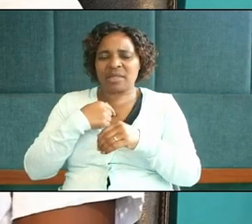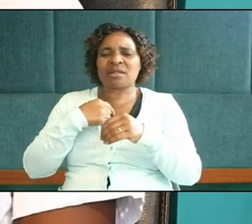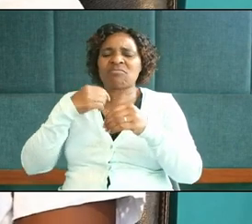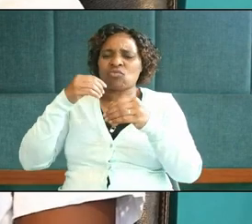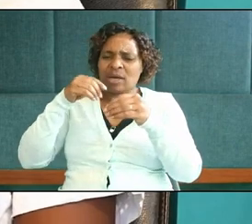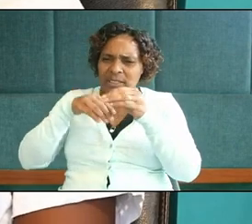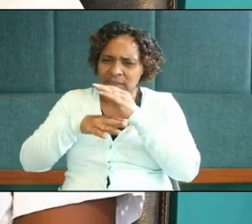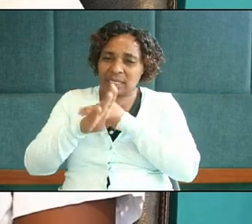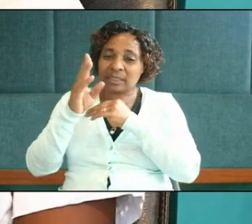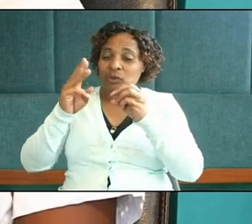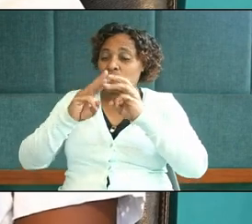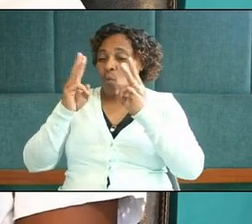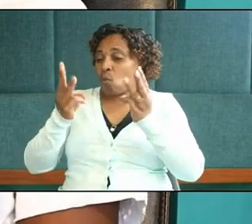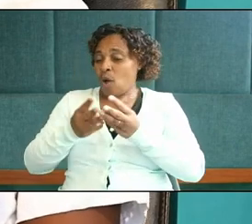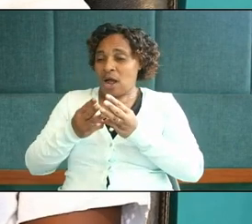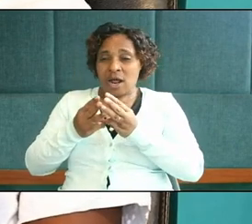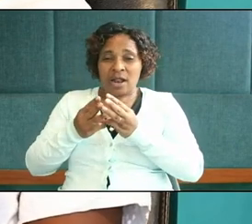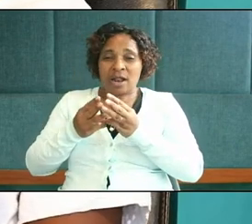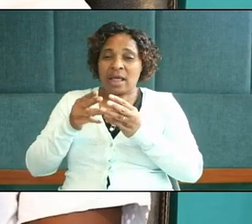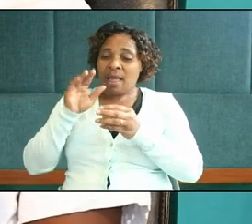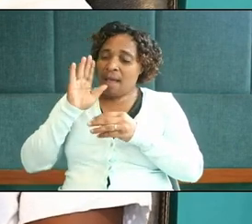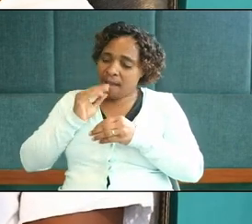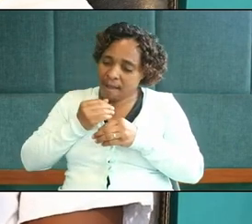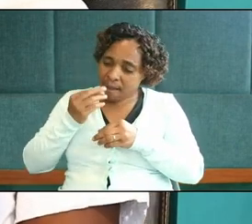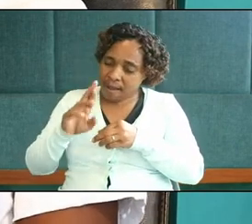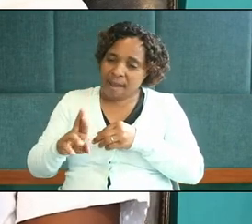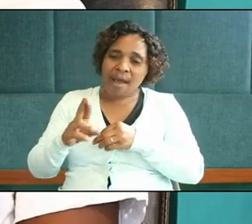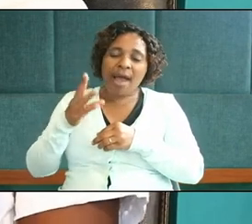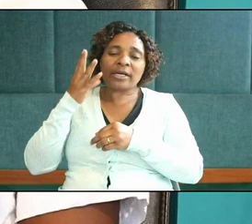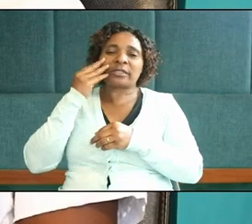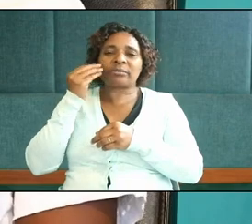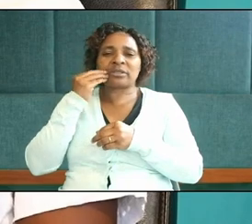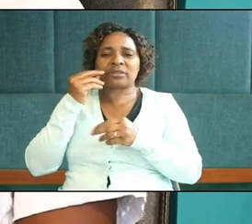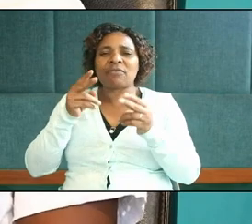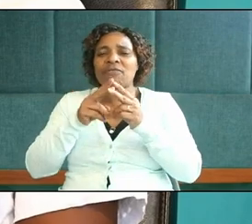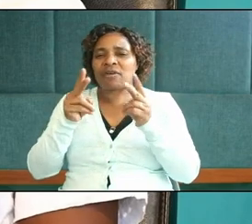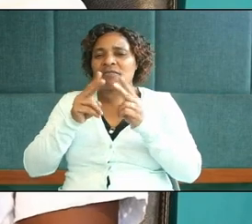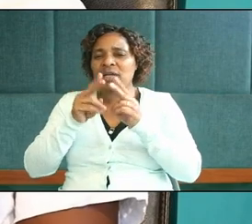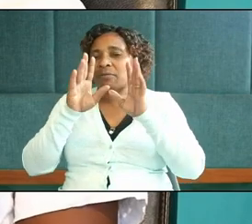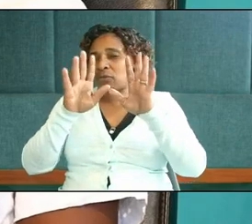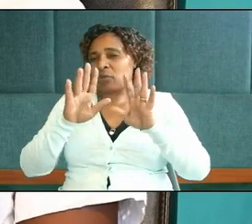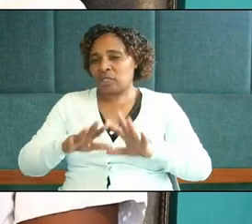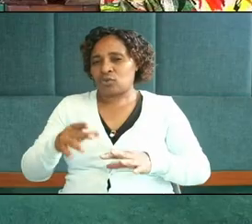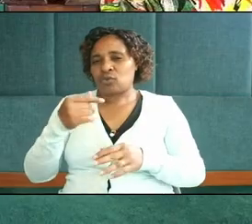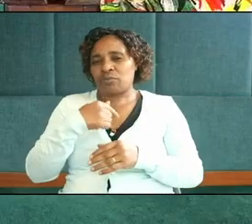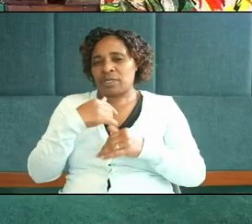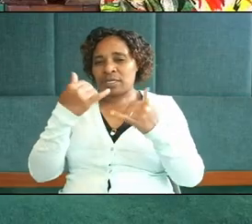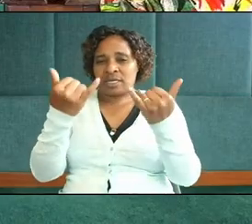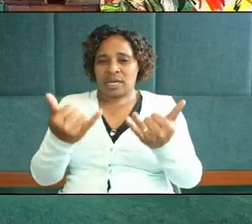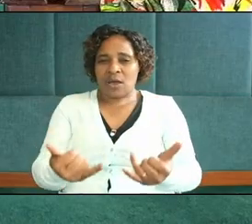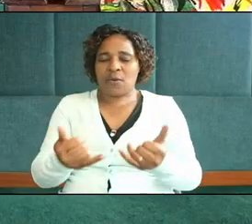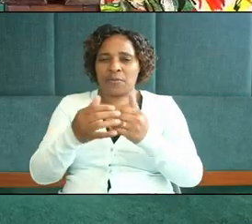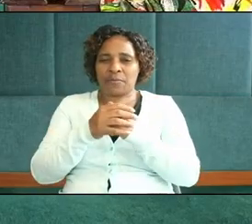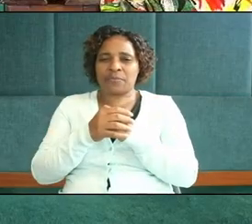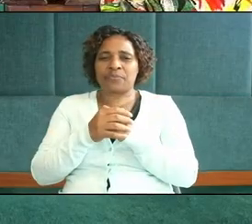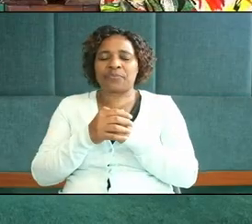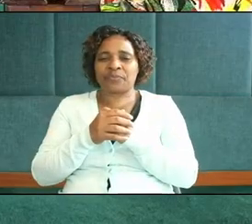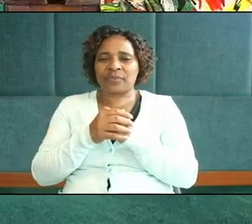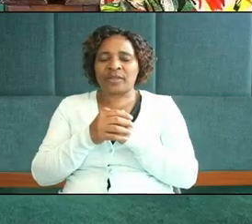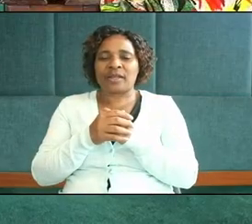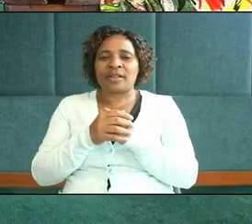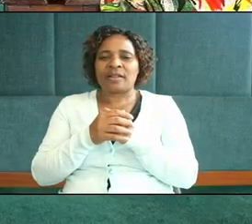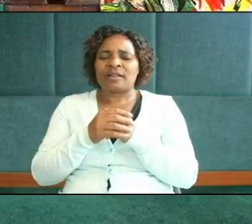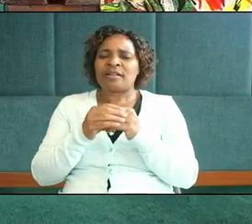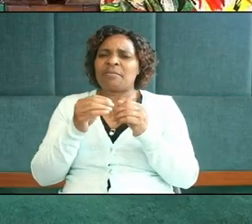into this world. Mm-hmm. Therefore, her experiences may be very, very valuable to me. Absolutely. Thank yeah. you so much for sharing